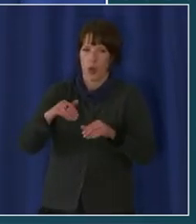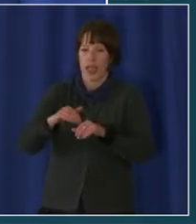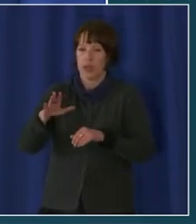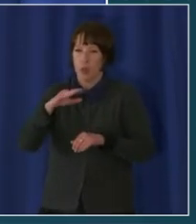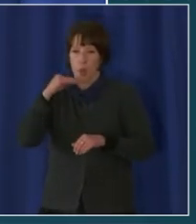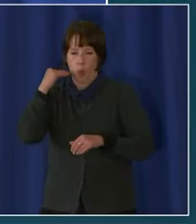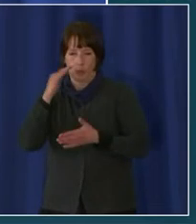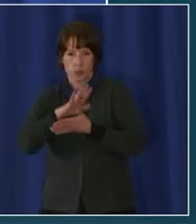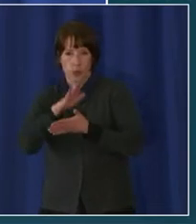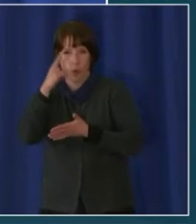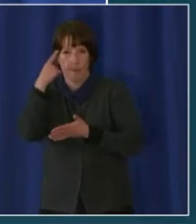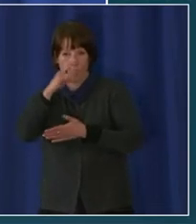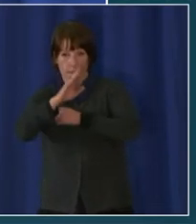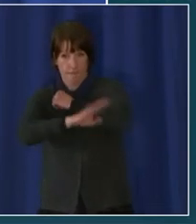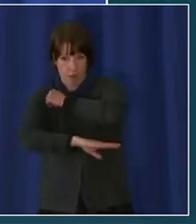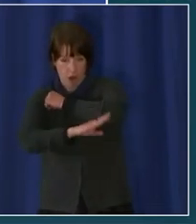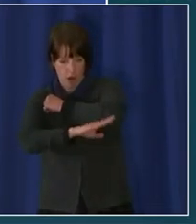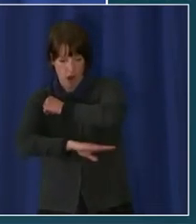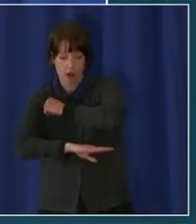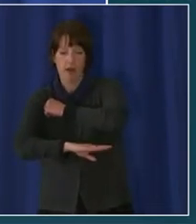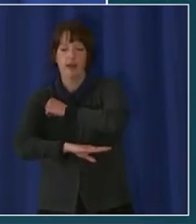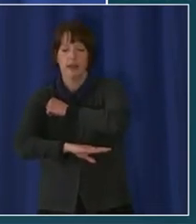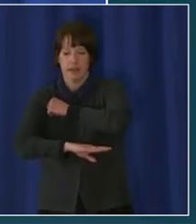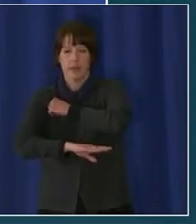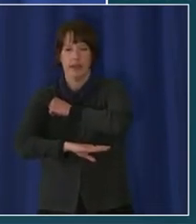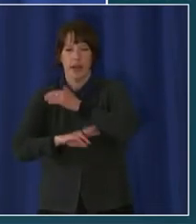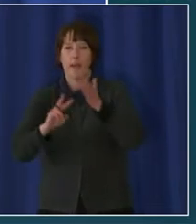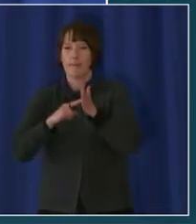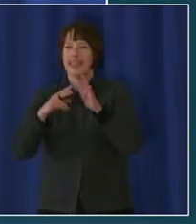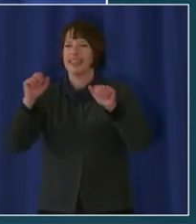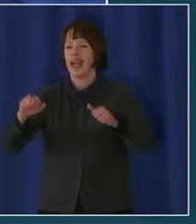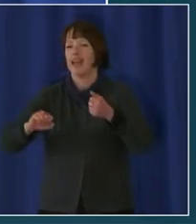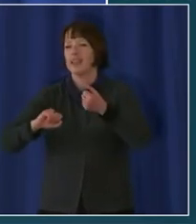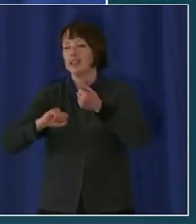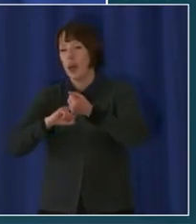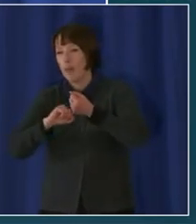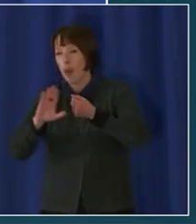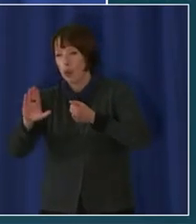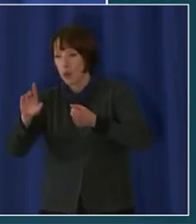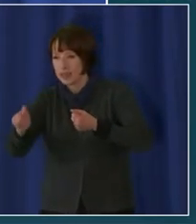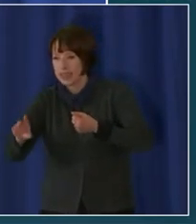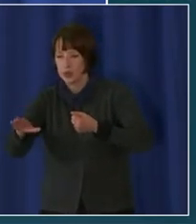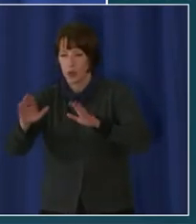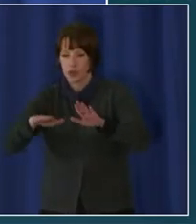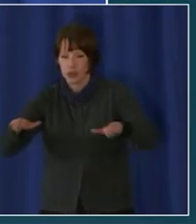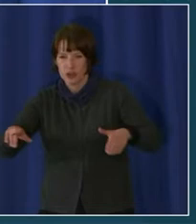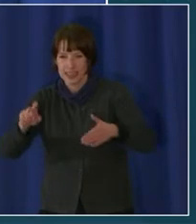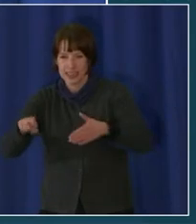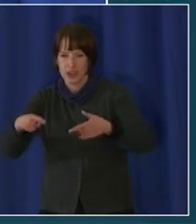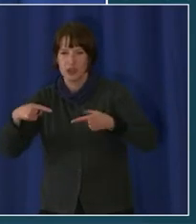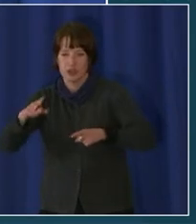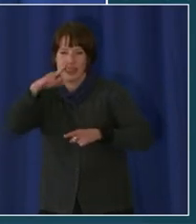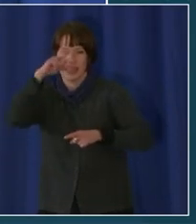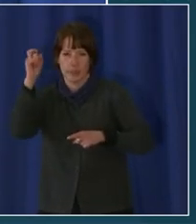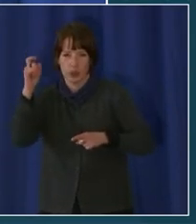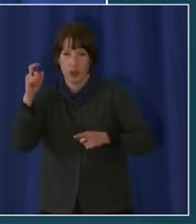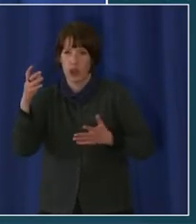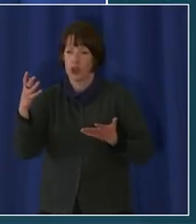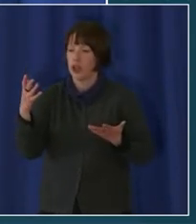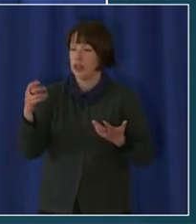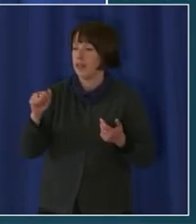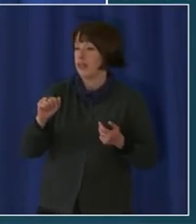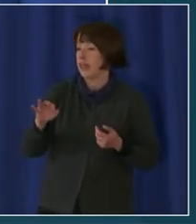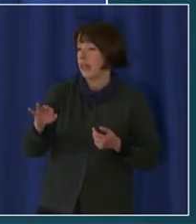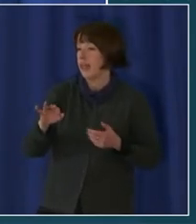your homeschool for the fall. And that way we can support your needs and your children's needs during the summer, whether that's